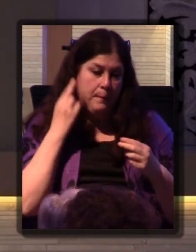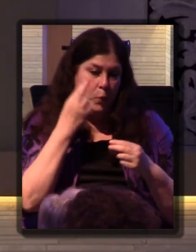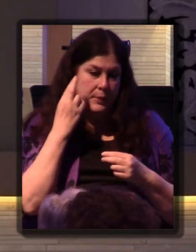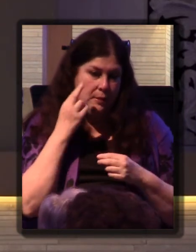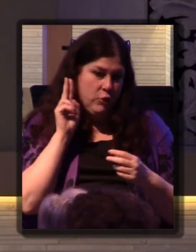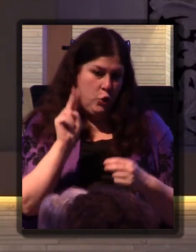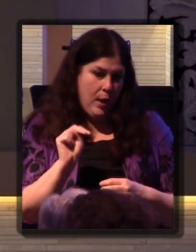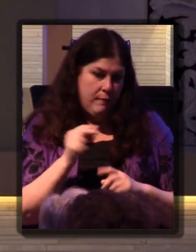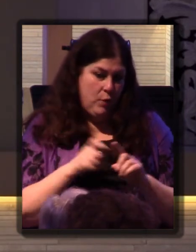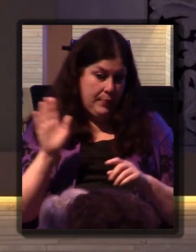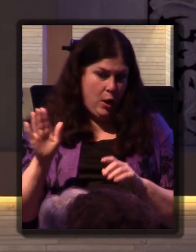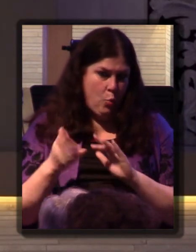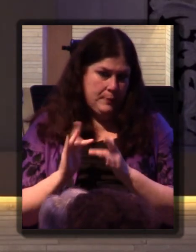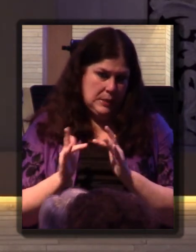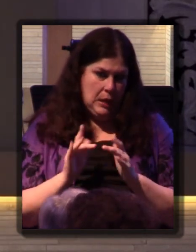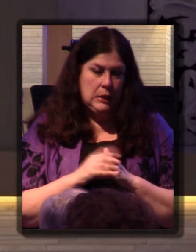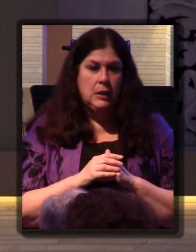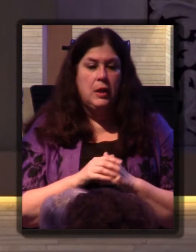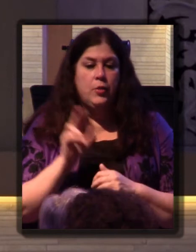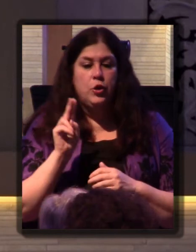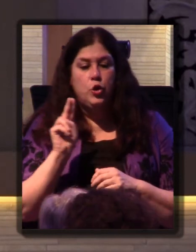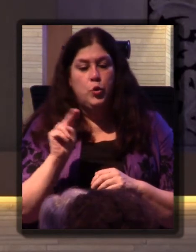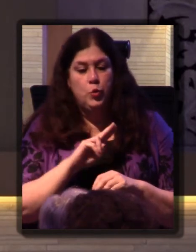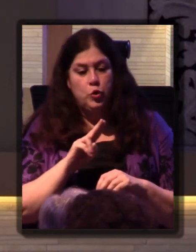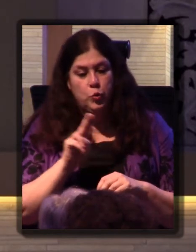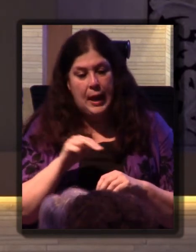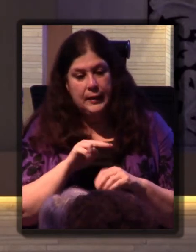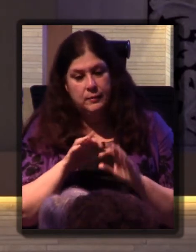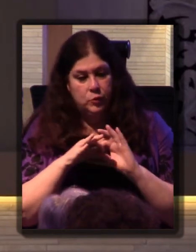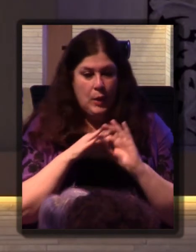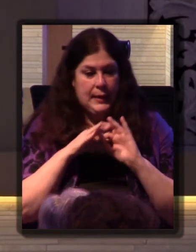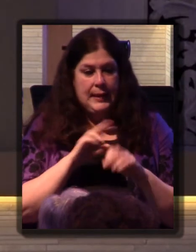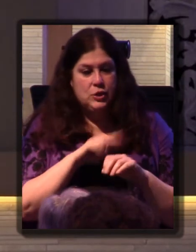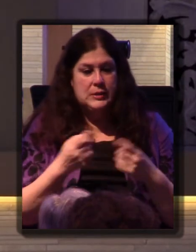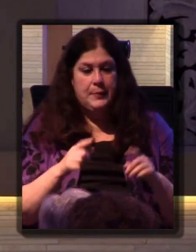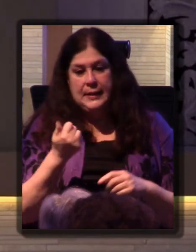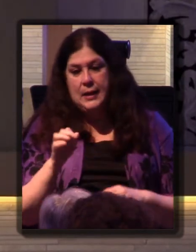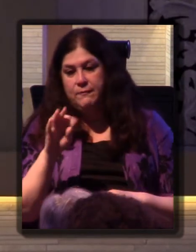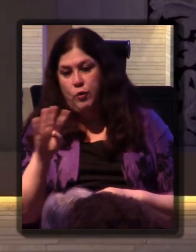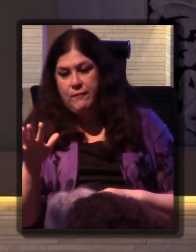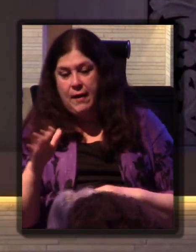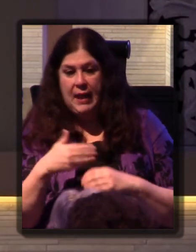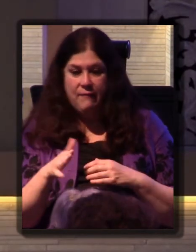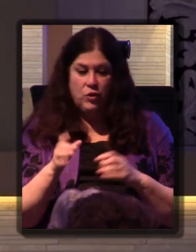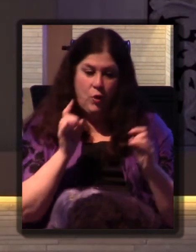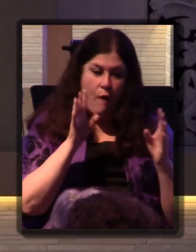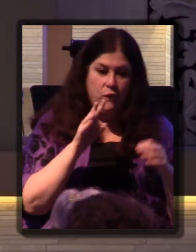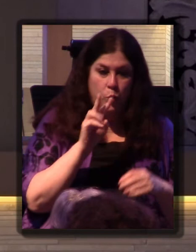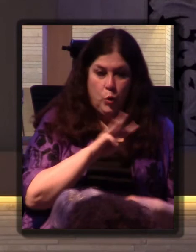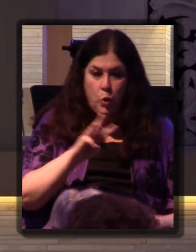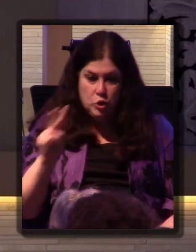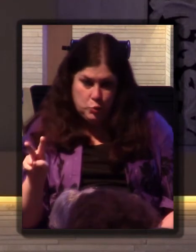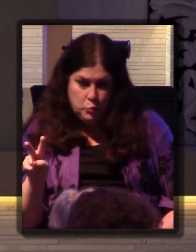a statement about the purpose of the UN from their website. The United Nations came into being in 1945